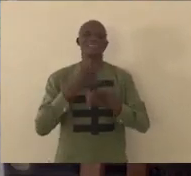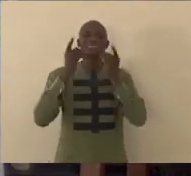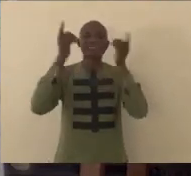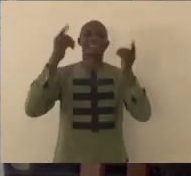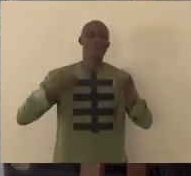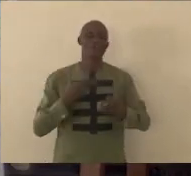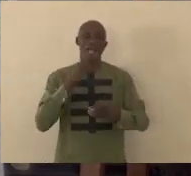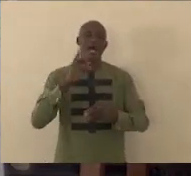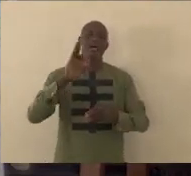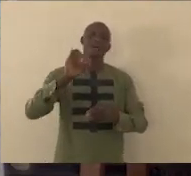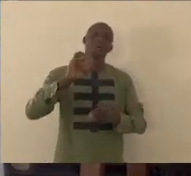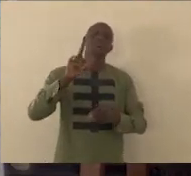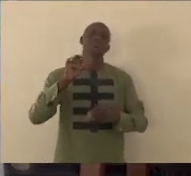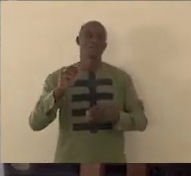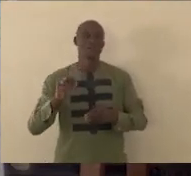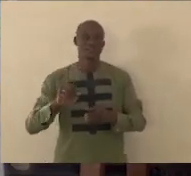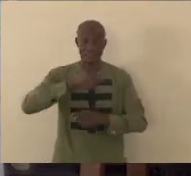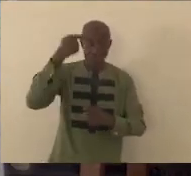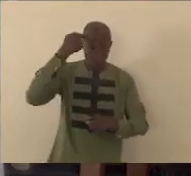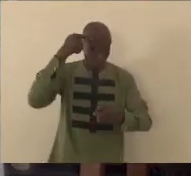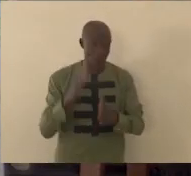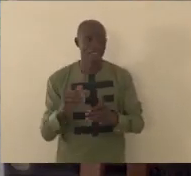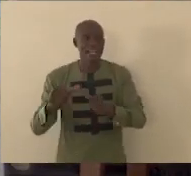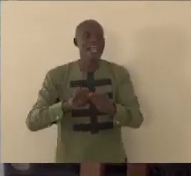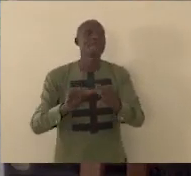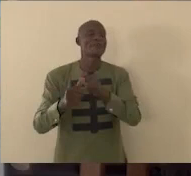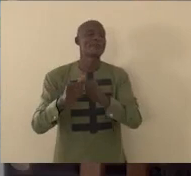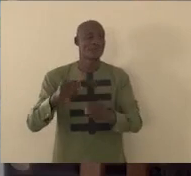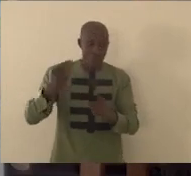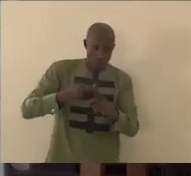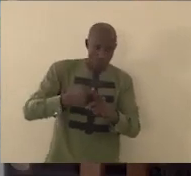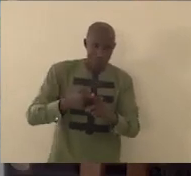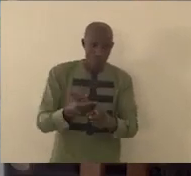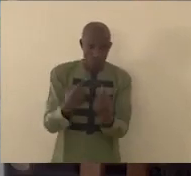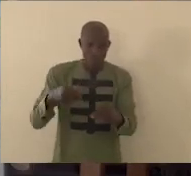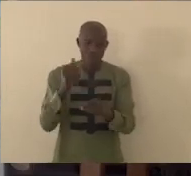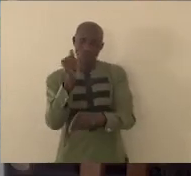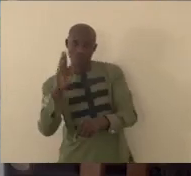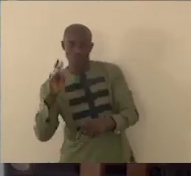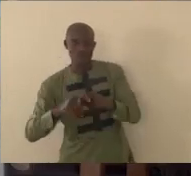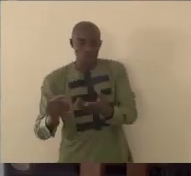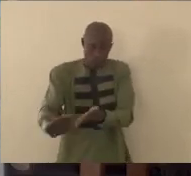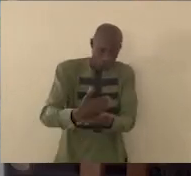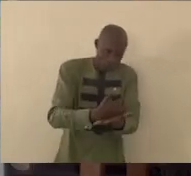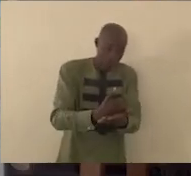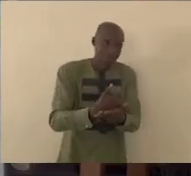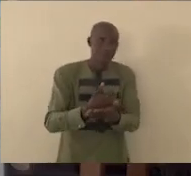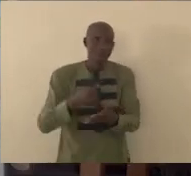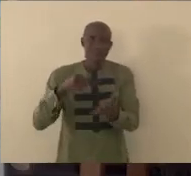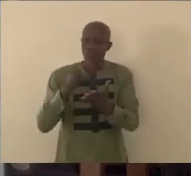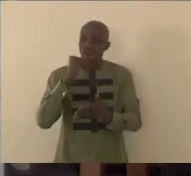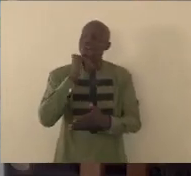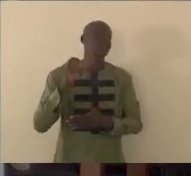are a federal republic, a situation where governors every day, every month are running to Abuja to collect allocation is